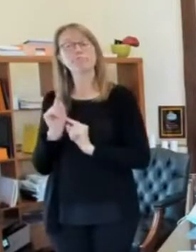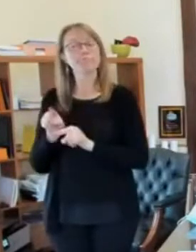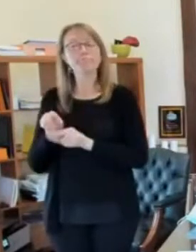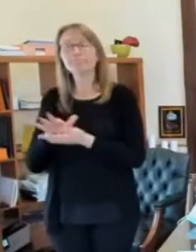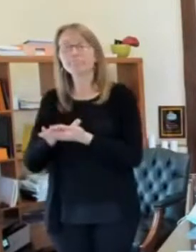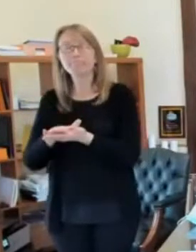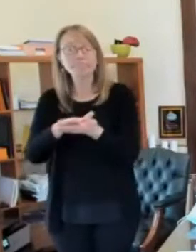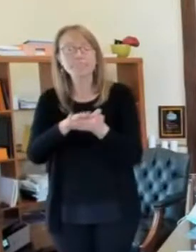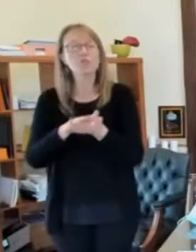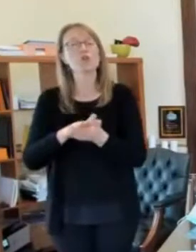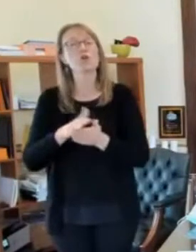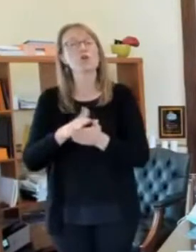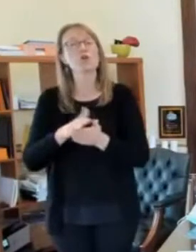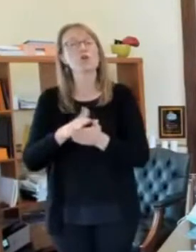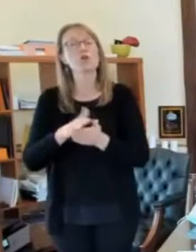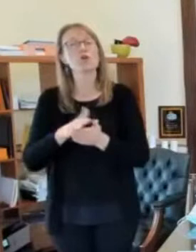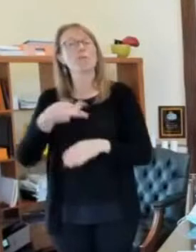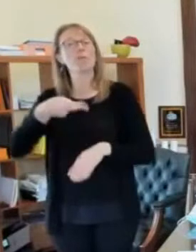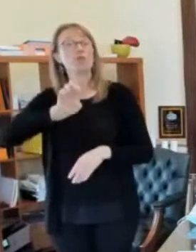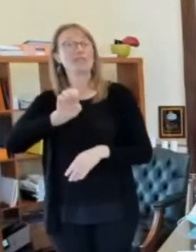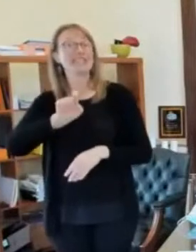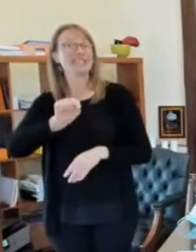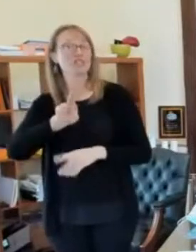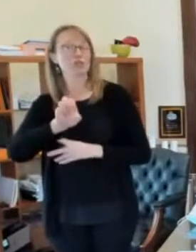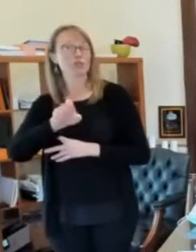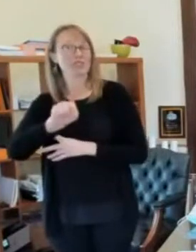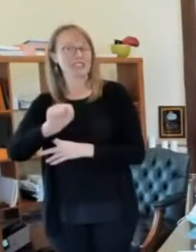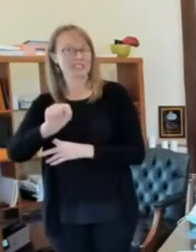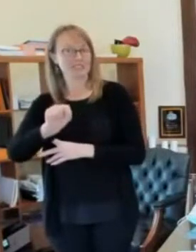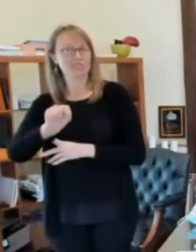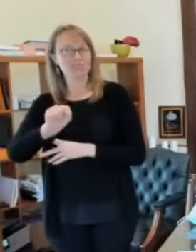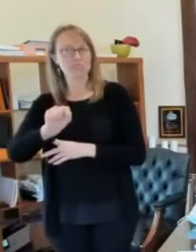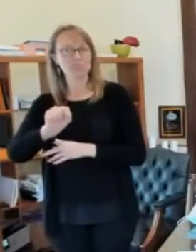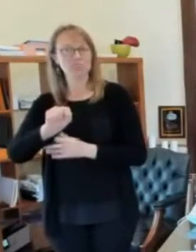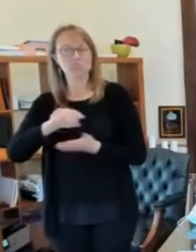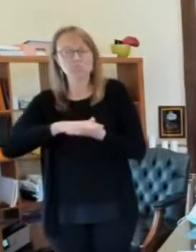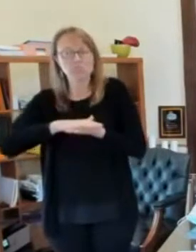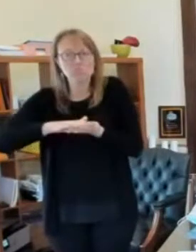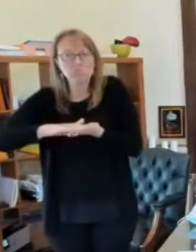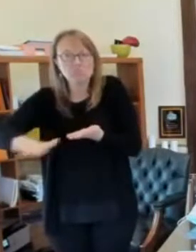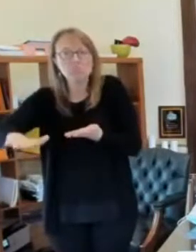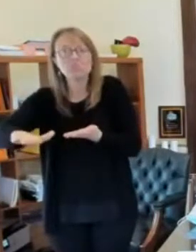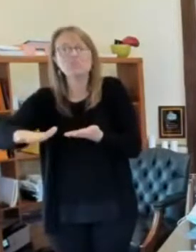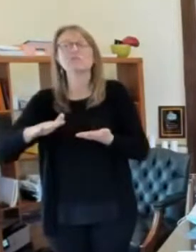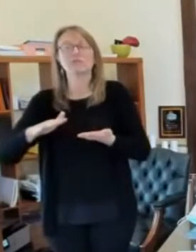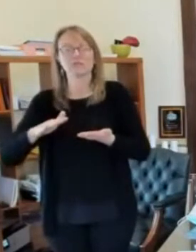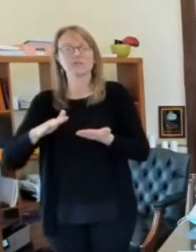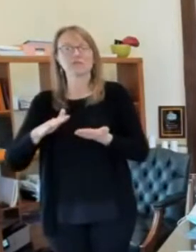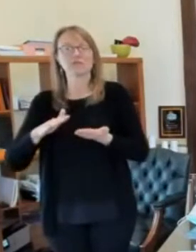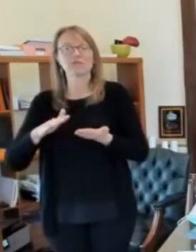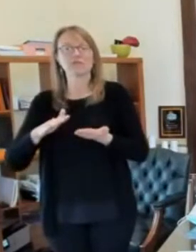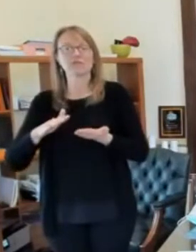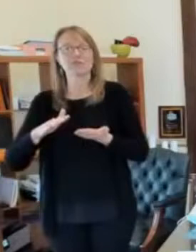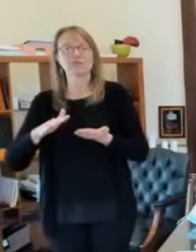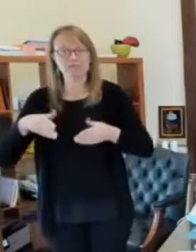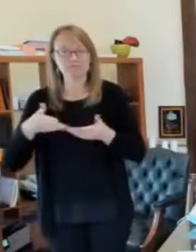I know that when it rains, that kind of washes some of that off a little, but they had to do that pre-treating because, of